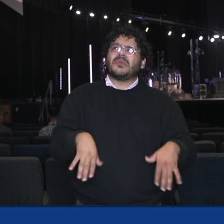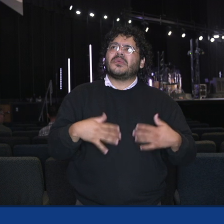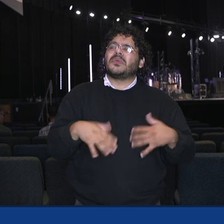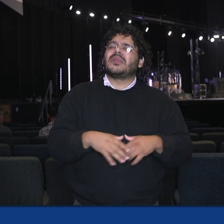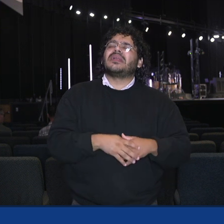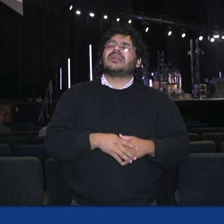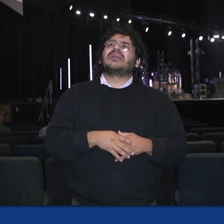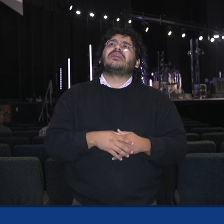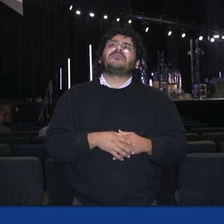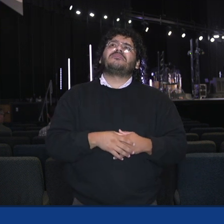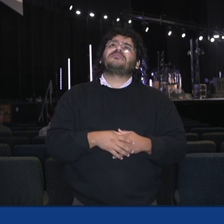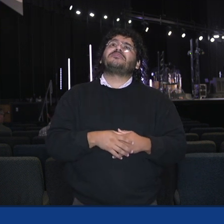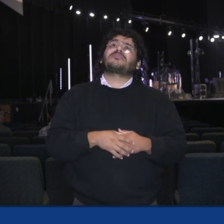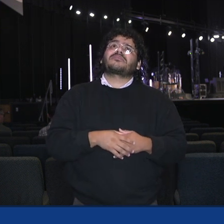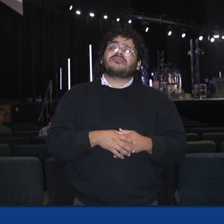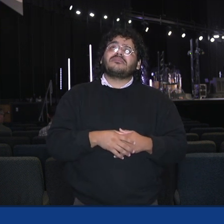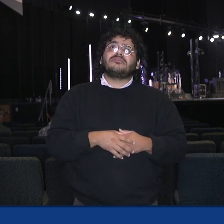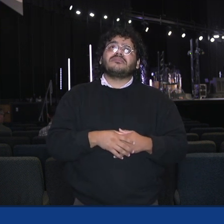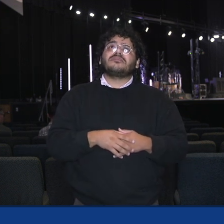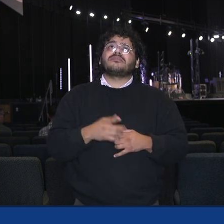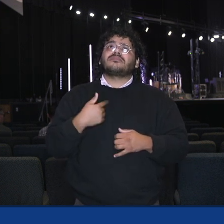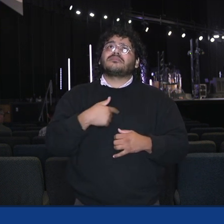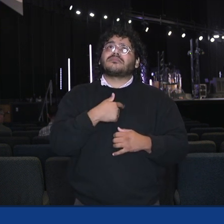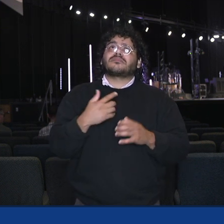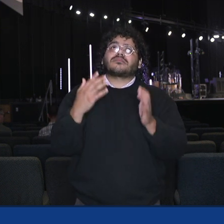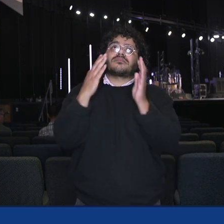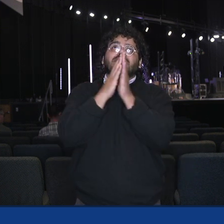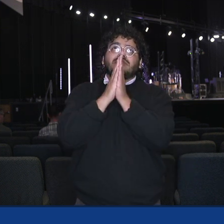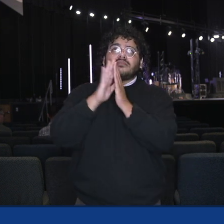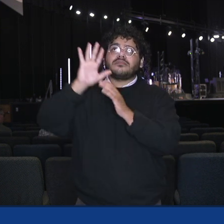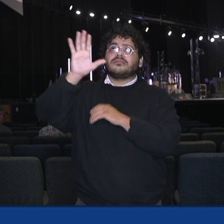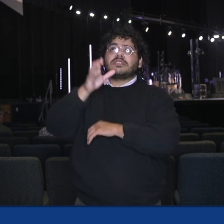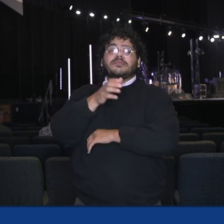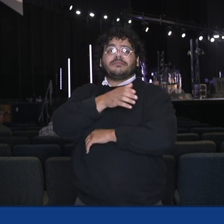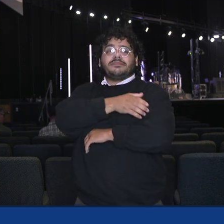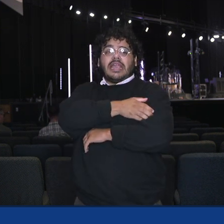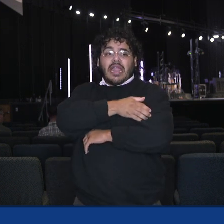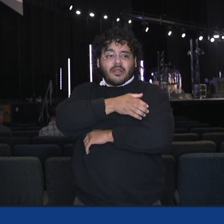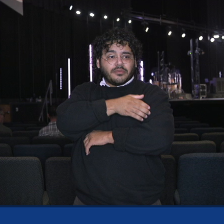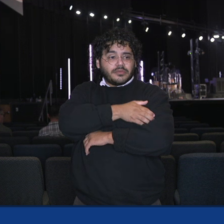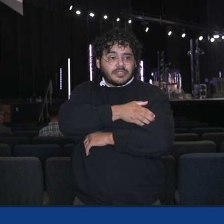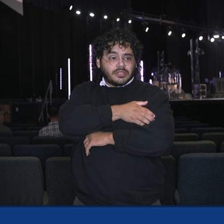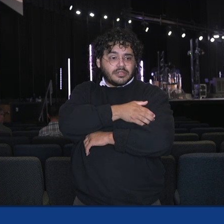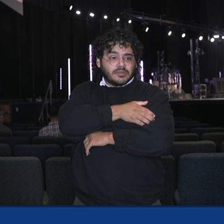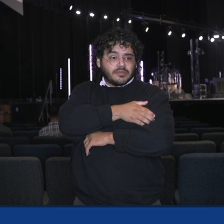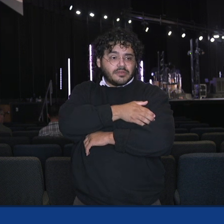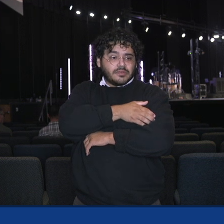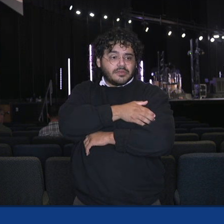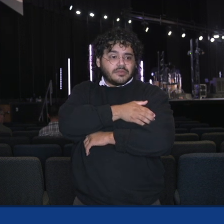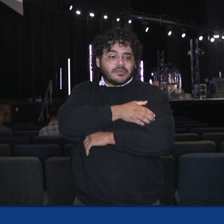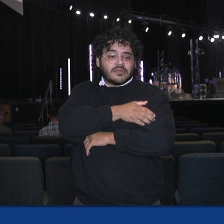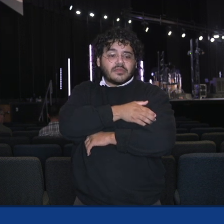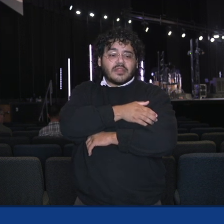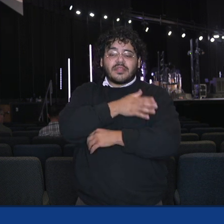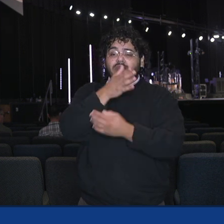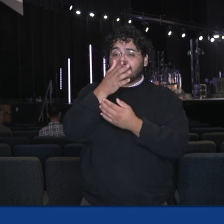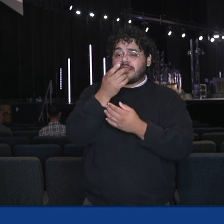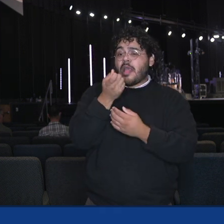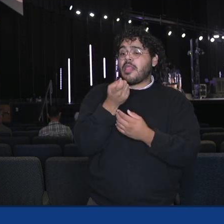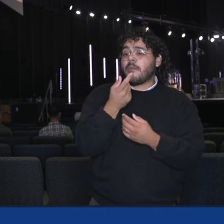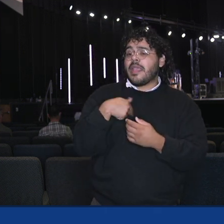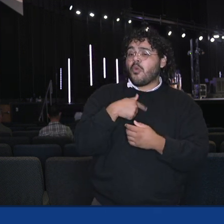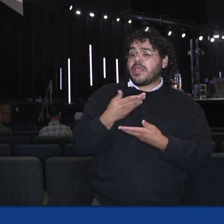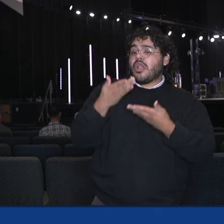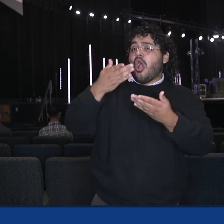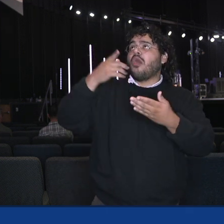And we ask, Lord, that you would put your power, that the little that we are able to give towards doing good in the world would be multiplied and used for your